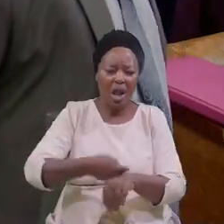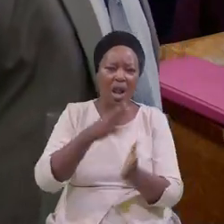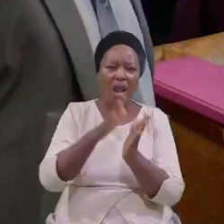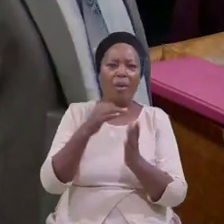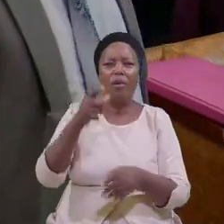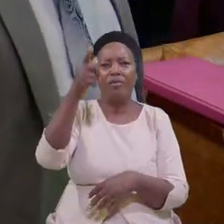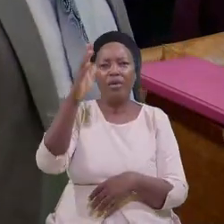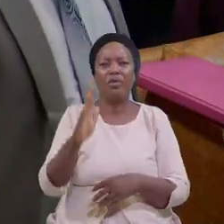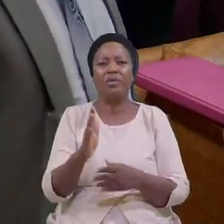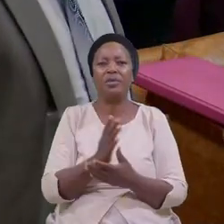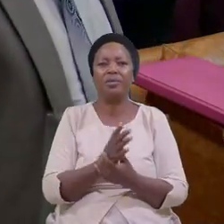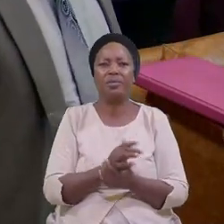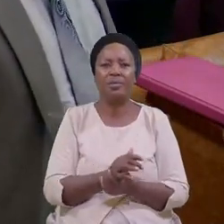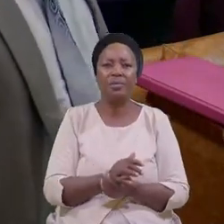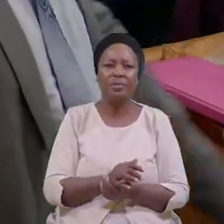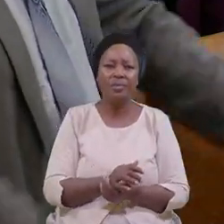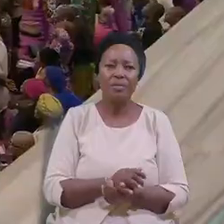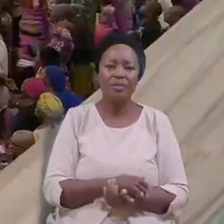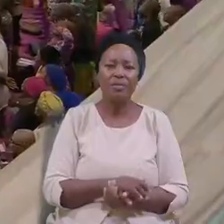God.